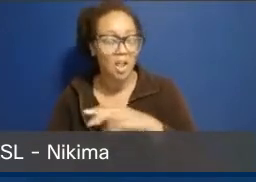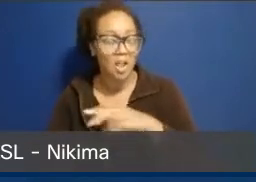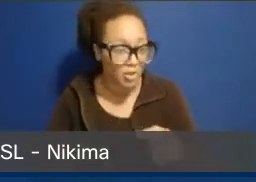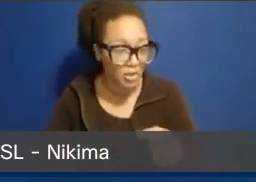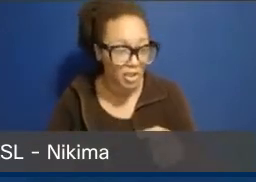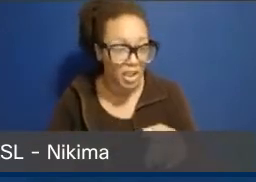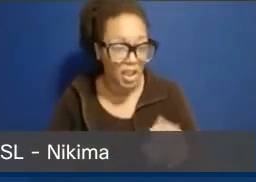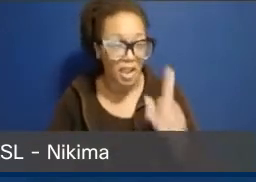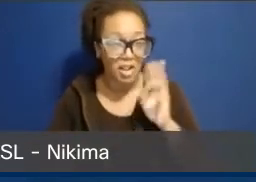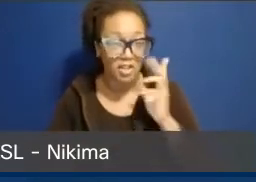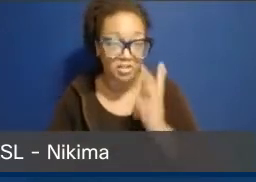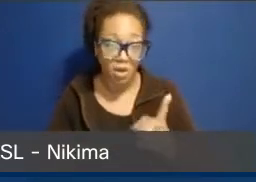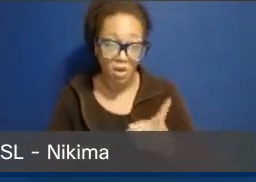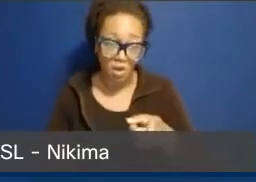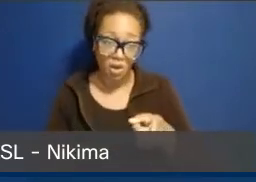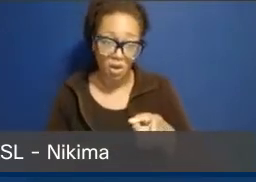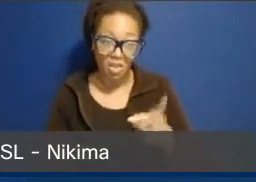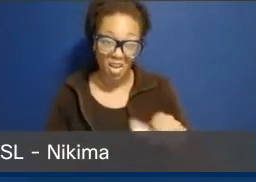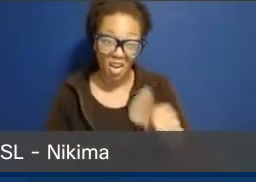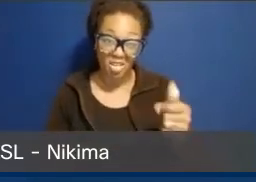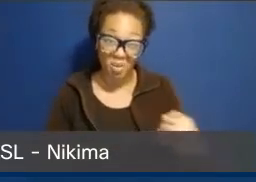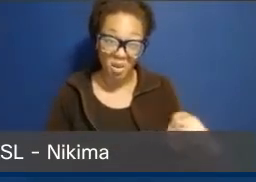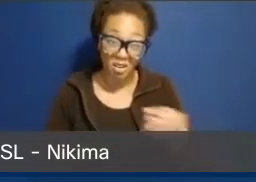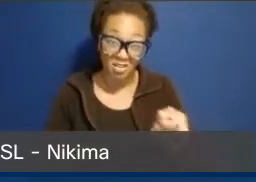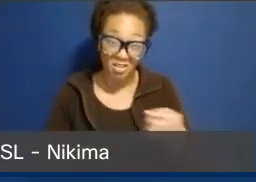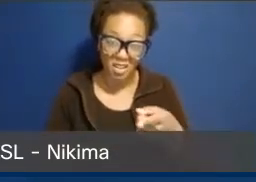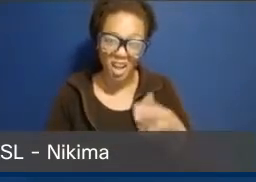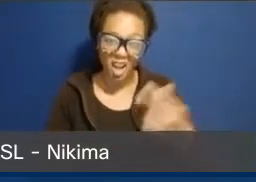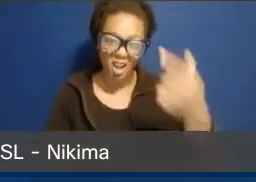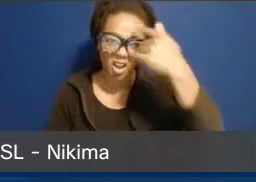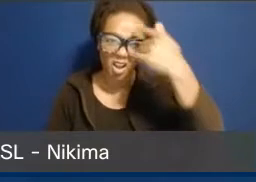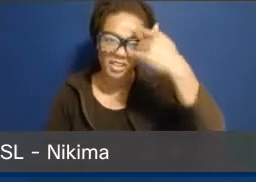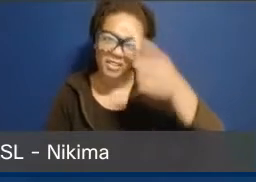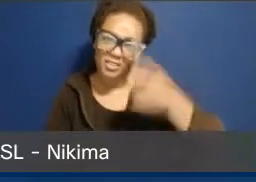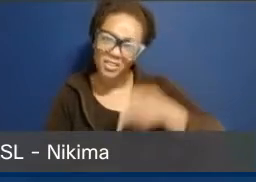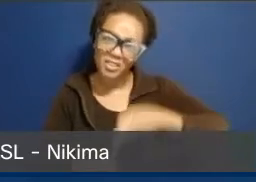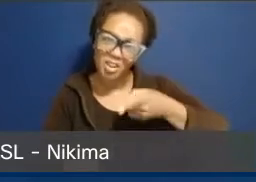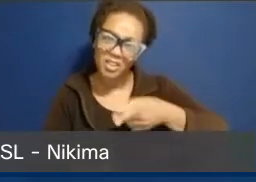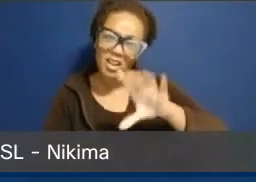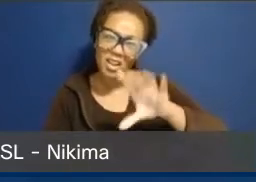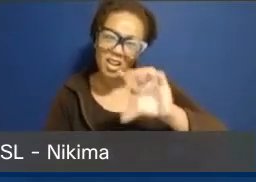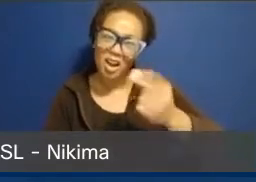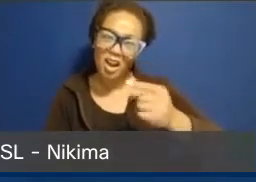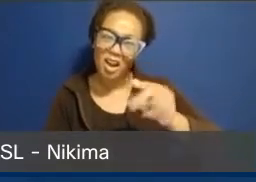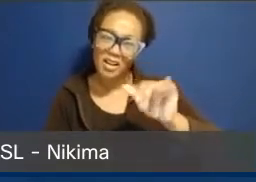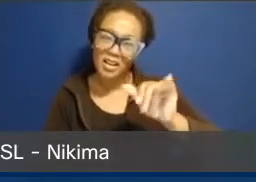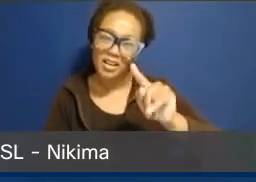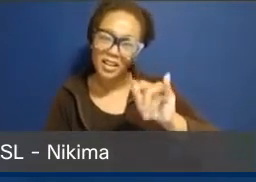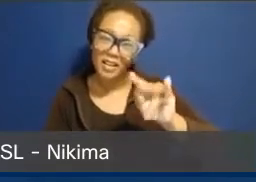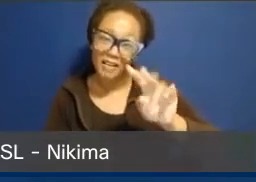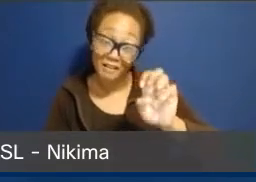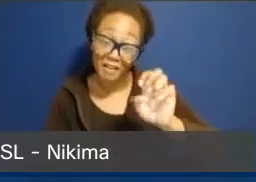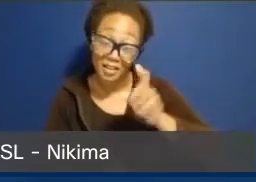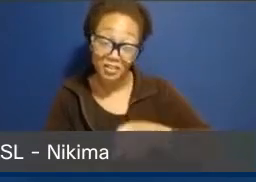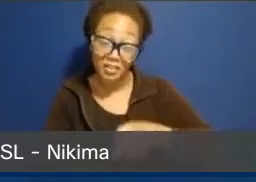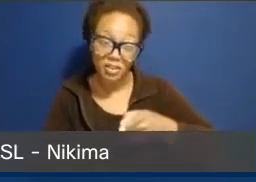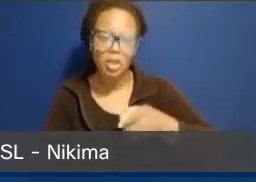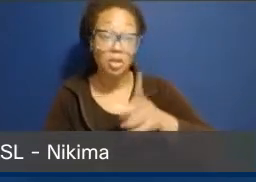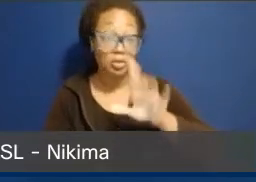all of the others, and I looked at the cognitive difficulty. So if you look at the bottom left of